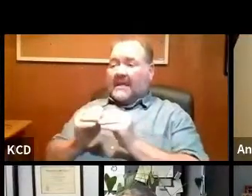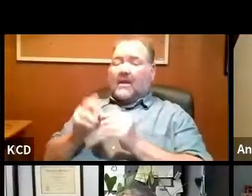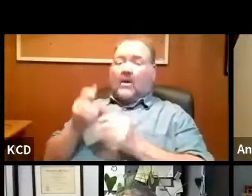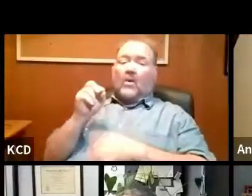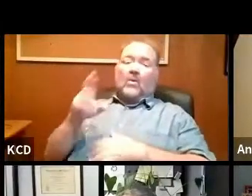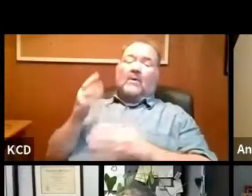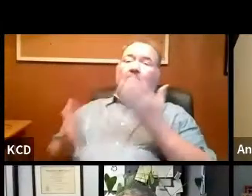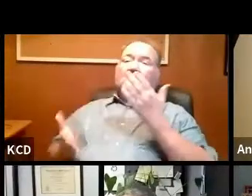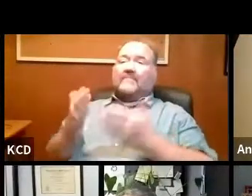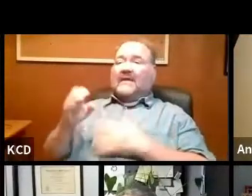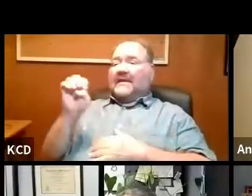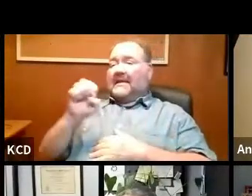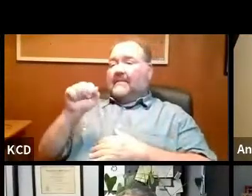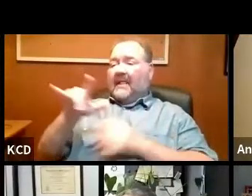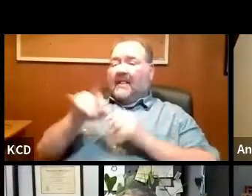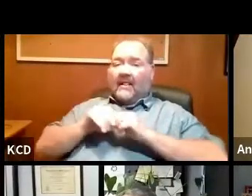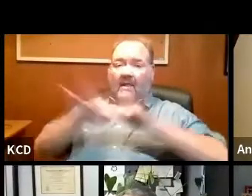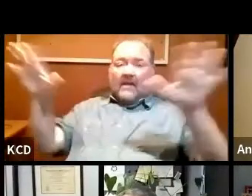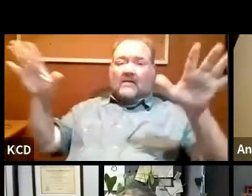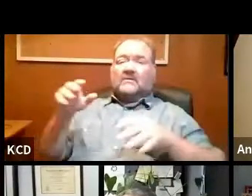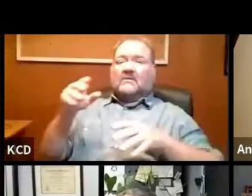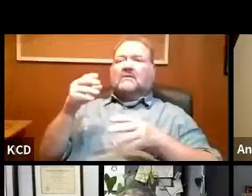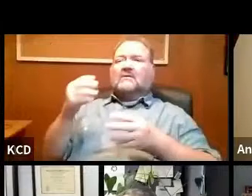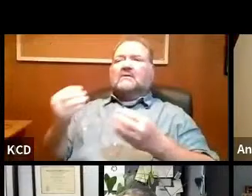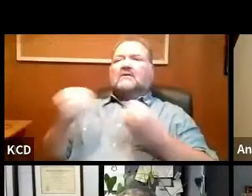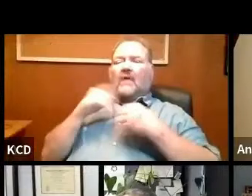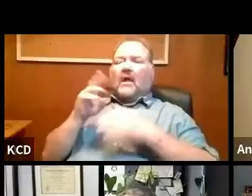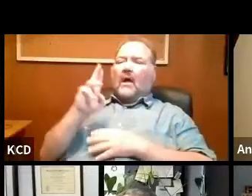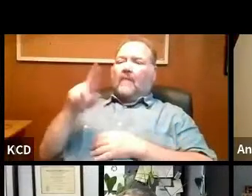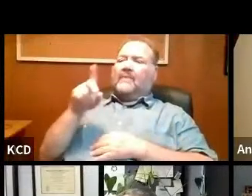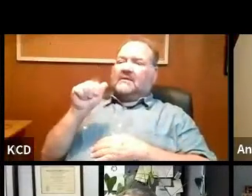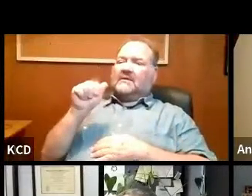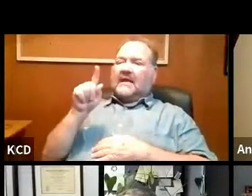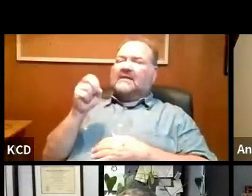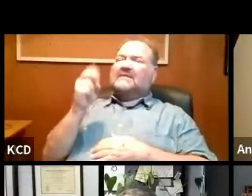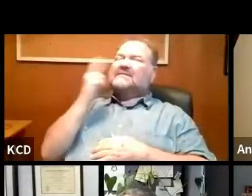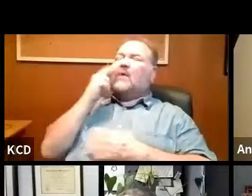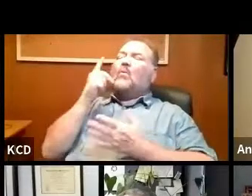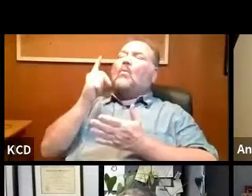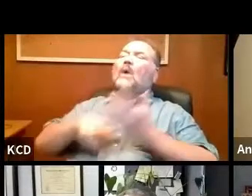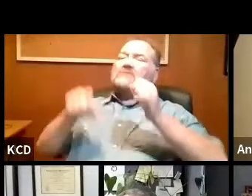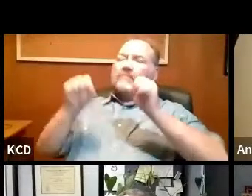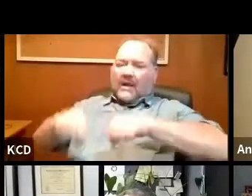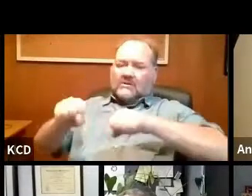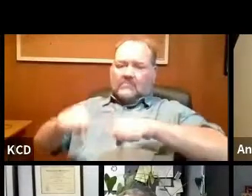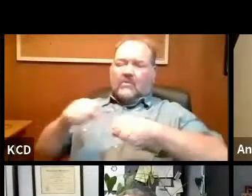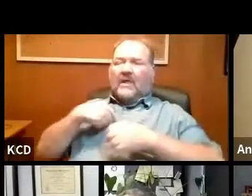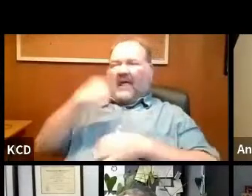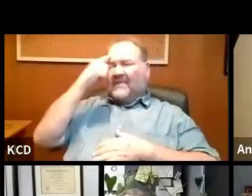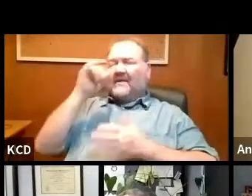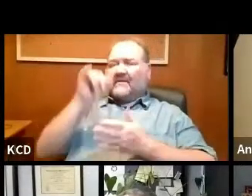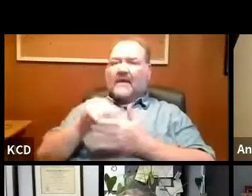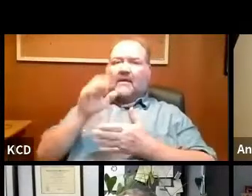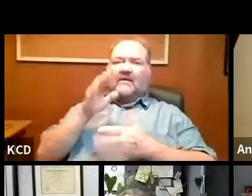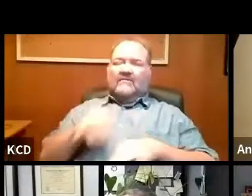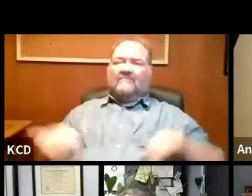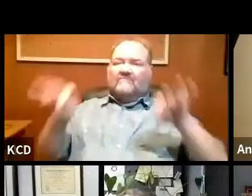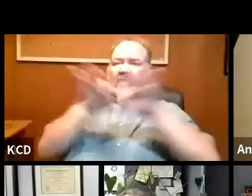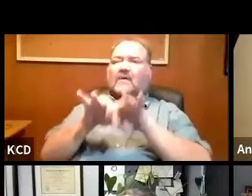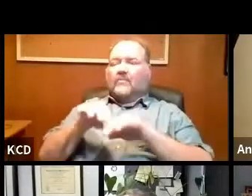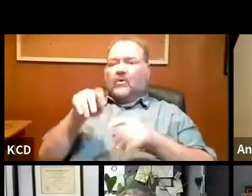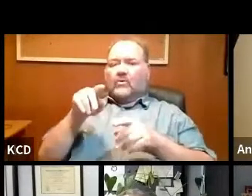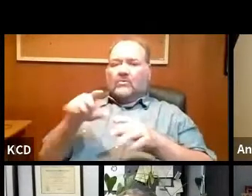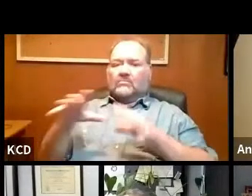maybe an email out to everyone and, kind of give us an update and see what is possible. I think that would be a valuable addition